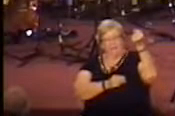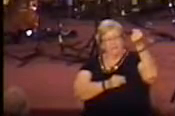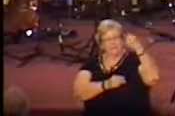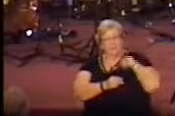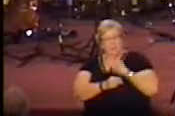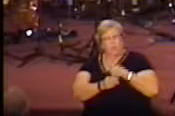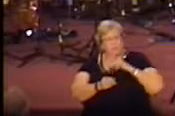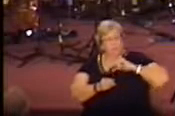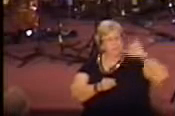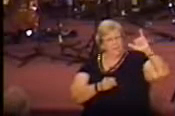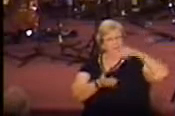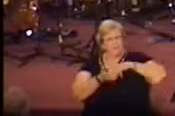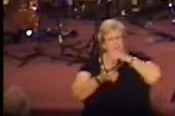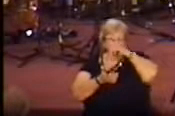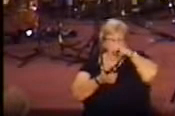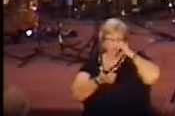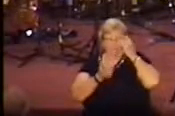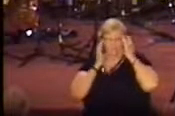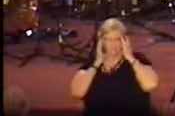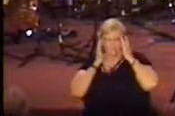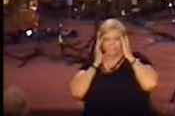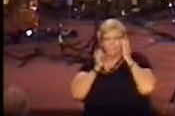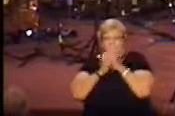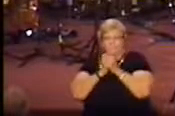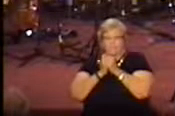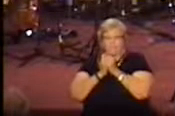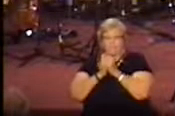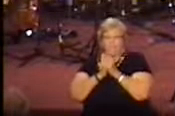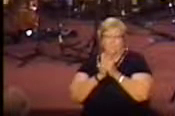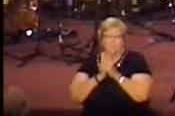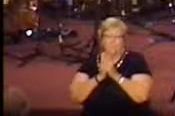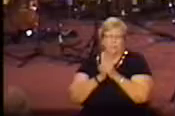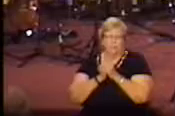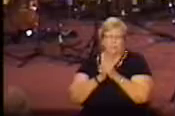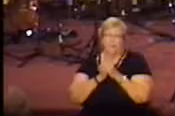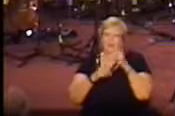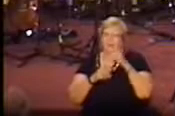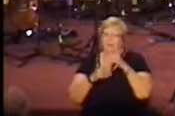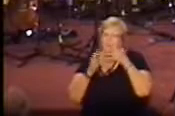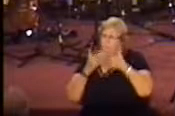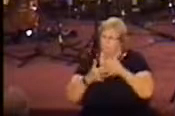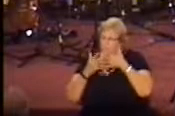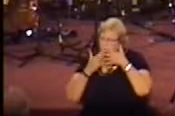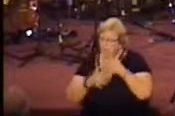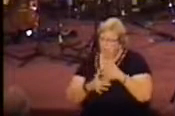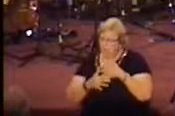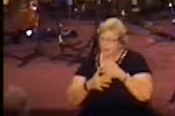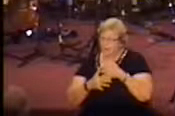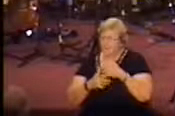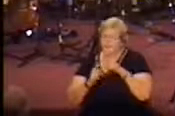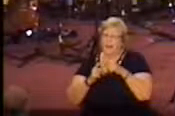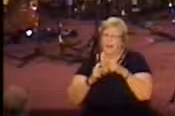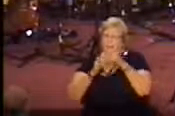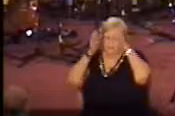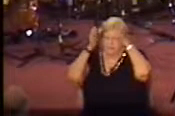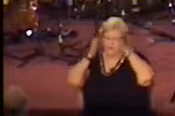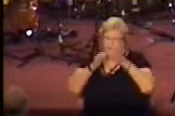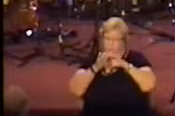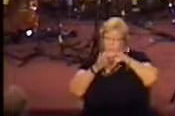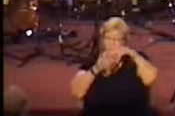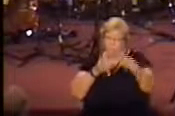We're still standing. Red for valor and the blood that fell, white for purity,